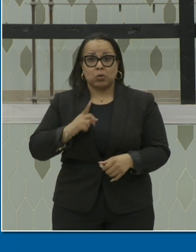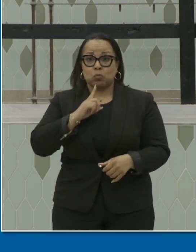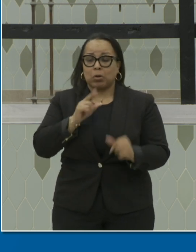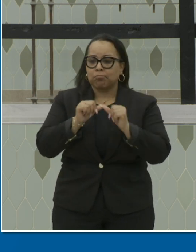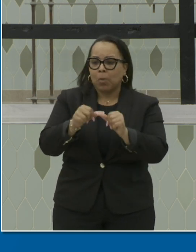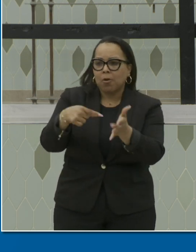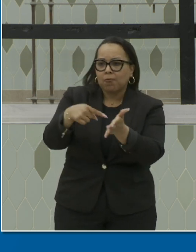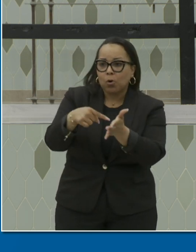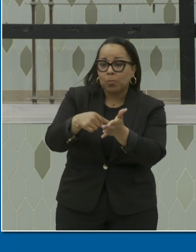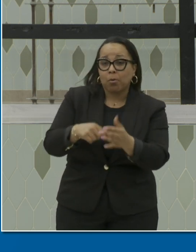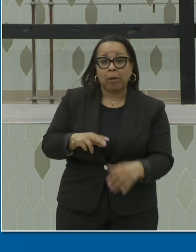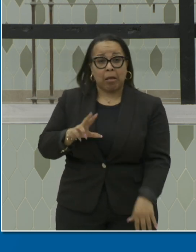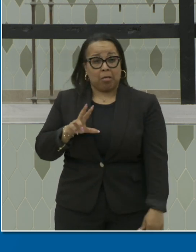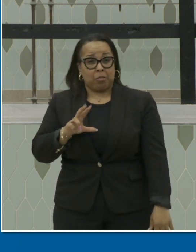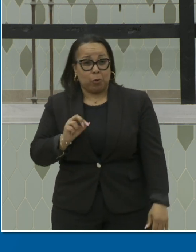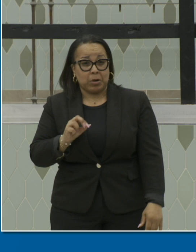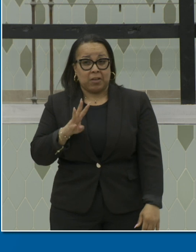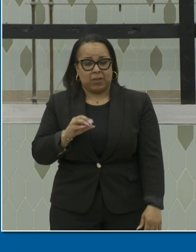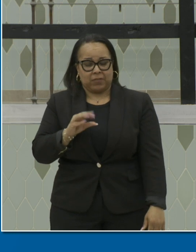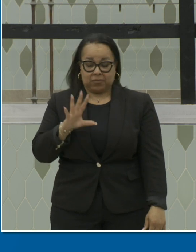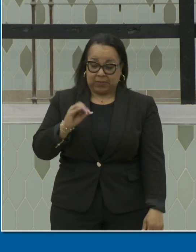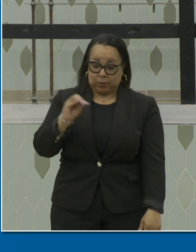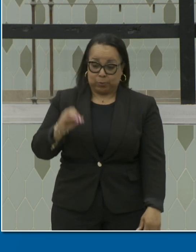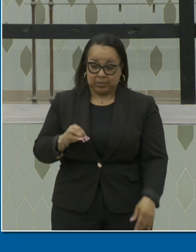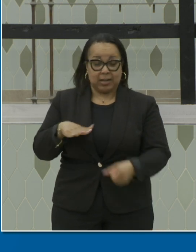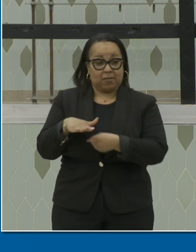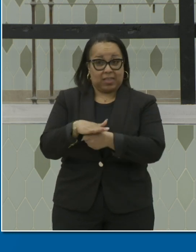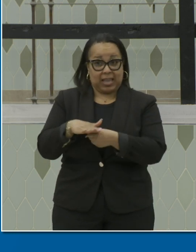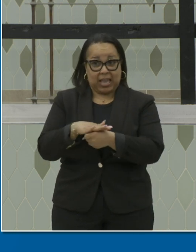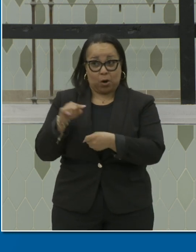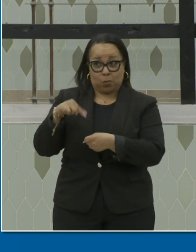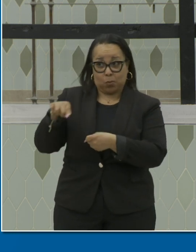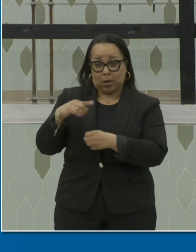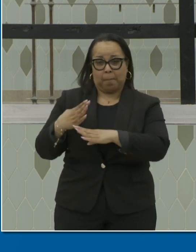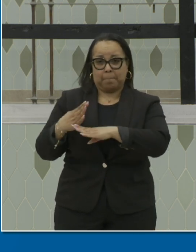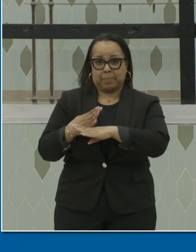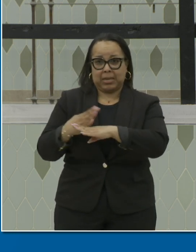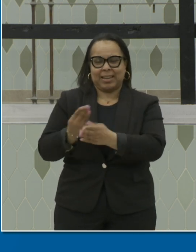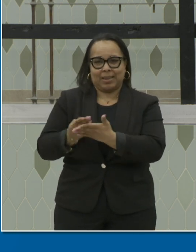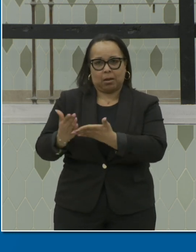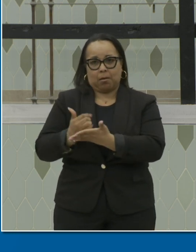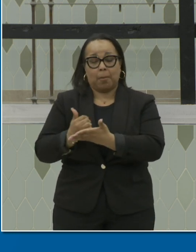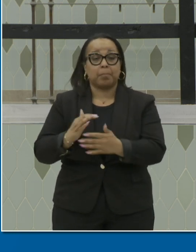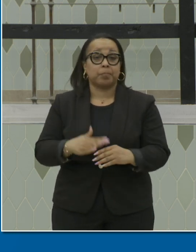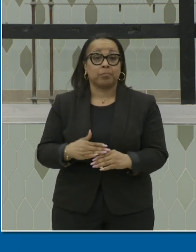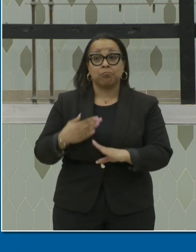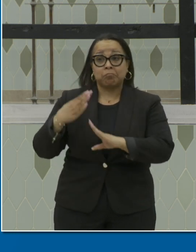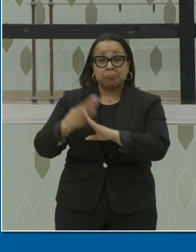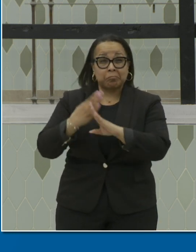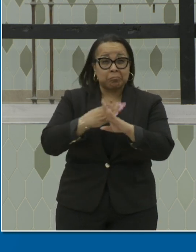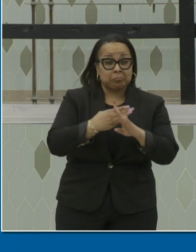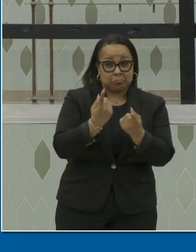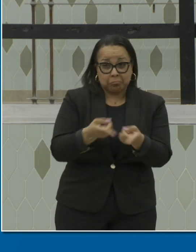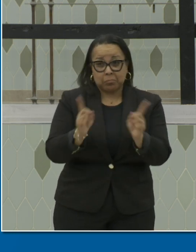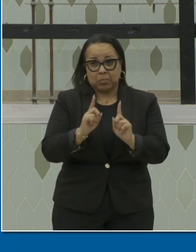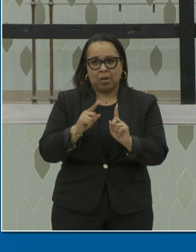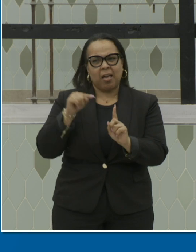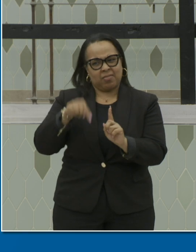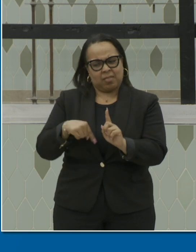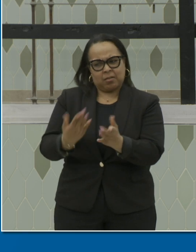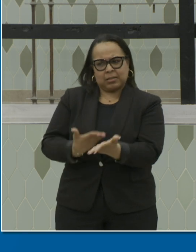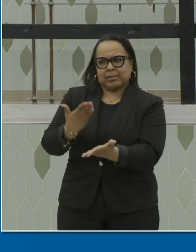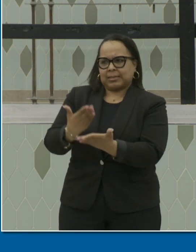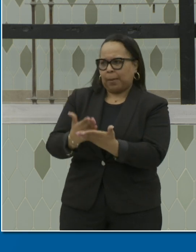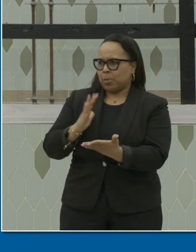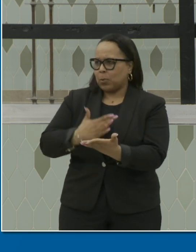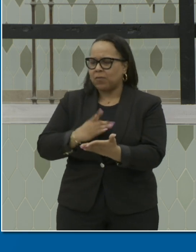affordable at 30% and 50% of the area median income. The rehabilitation of Lawson House is a prime